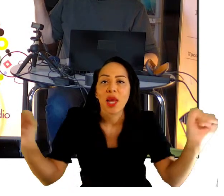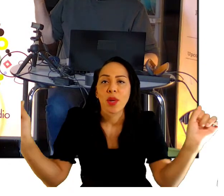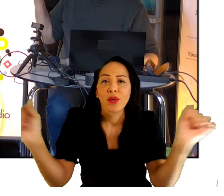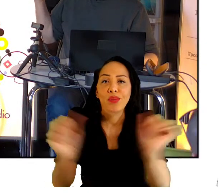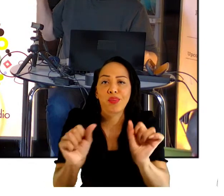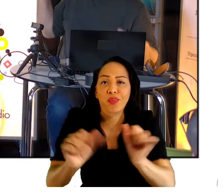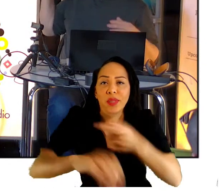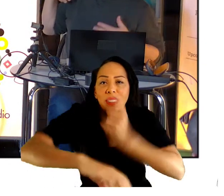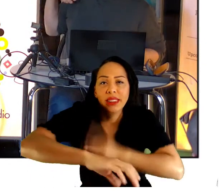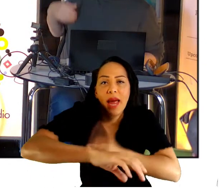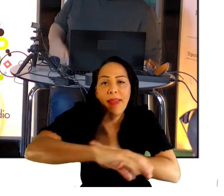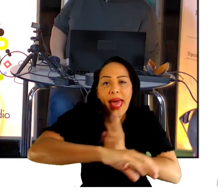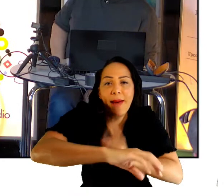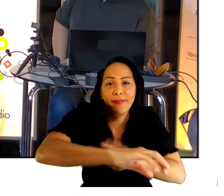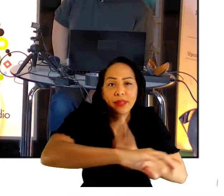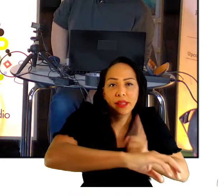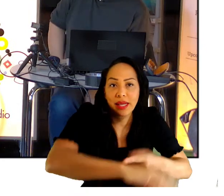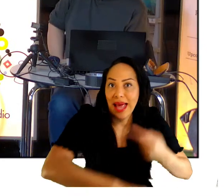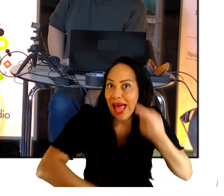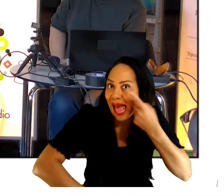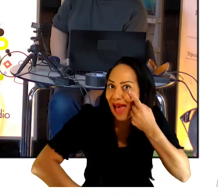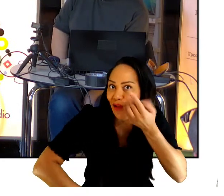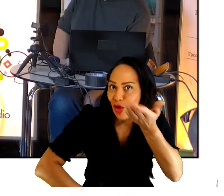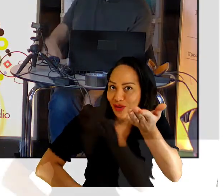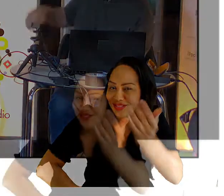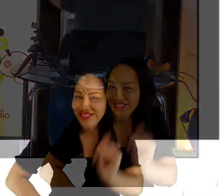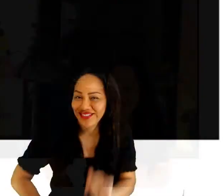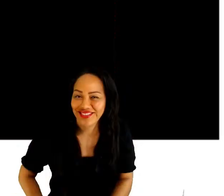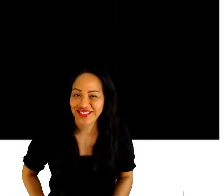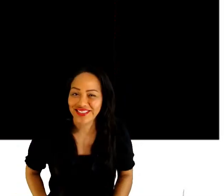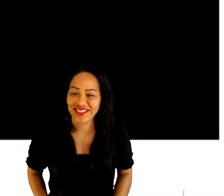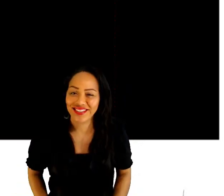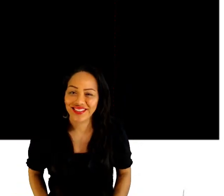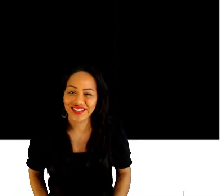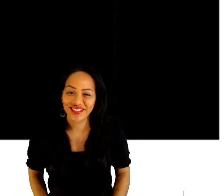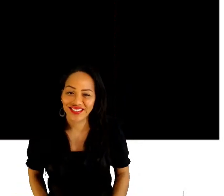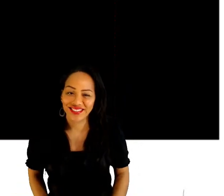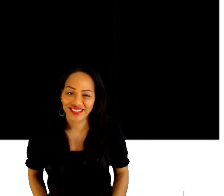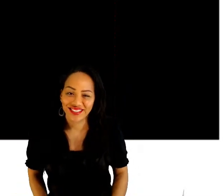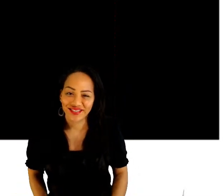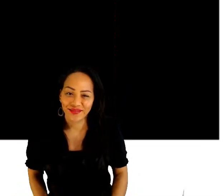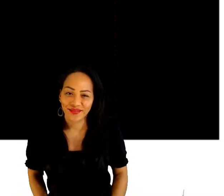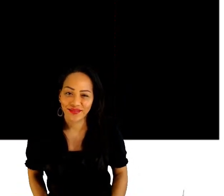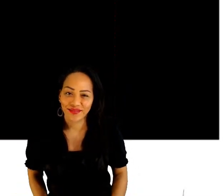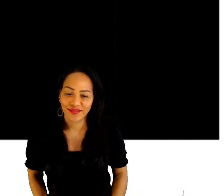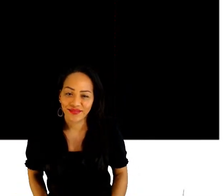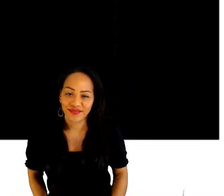can see in this, as she goes into the handstand, and